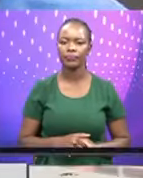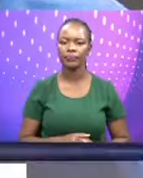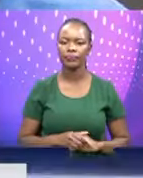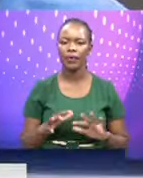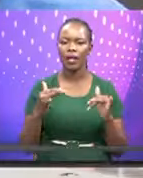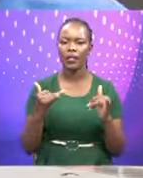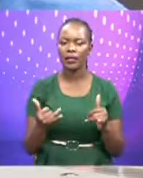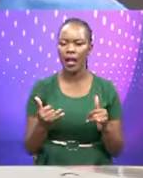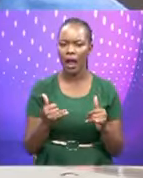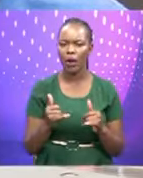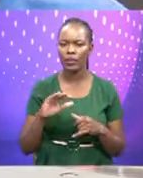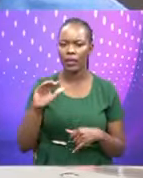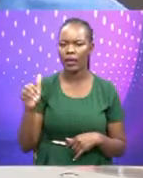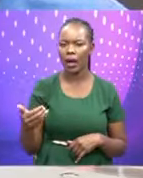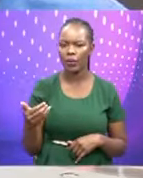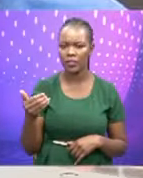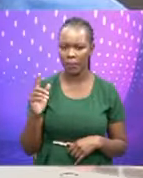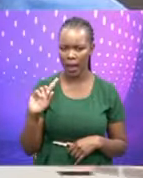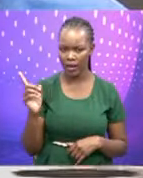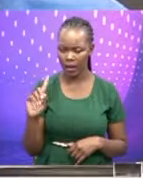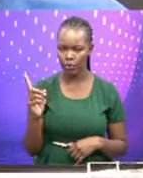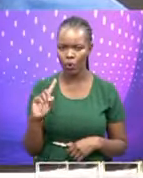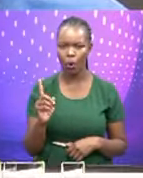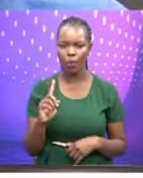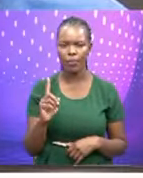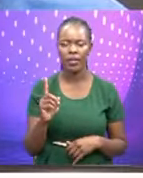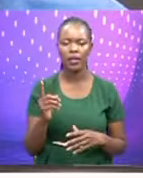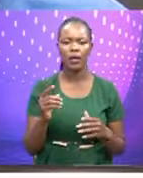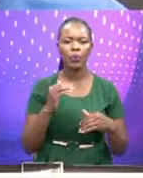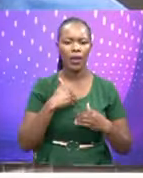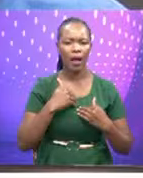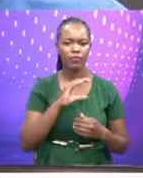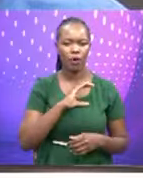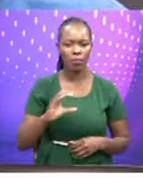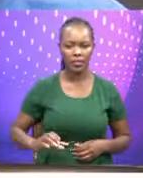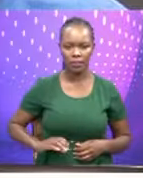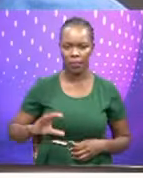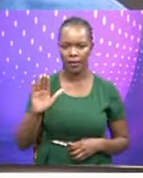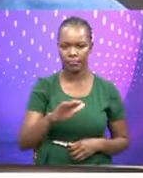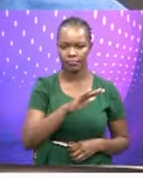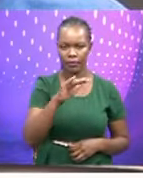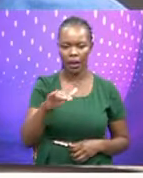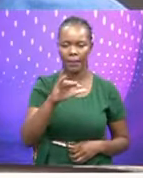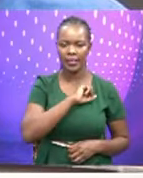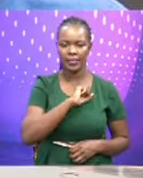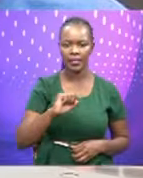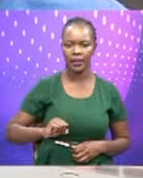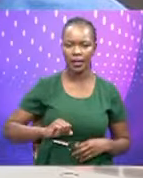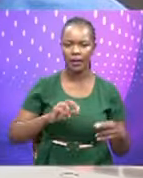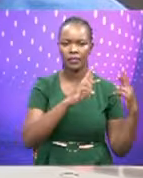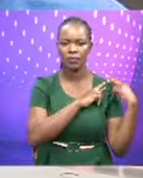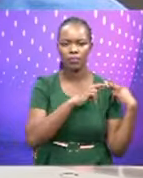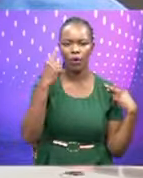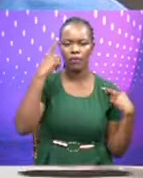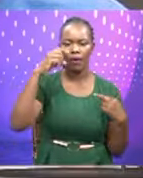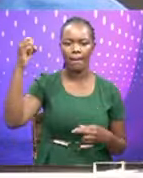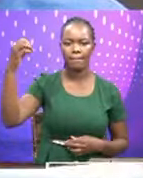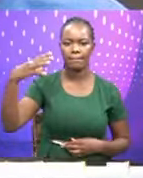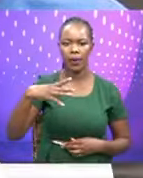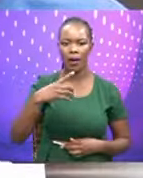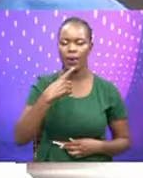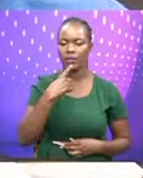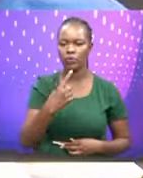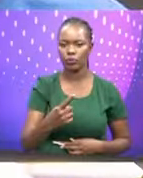kaudogi weche matimore county ma Nairobi. Committee mar od bura ma Senate mochung'ne teko ochwado Gavana ma Nairobi